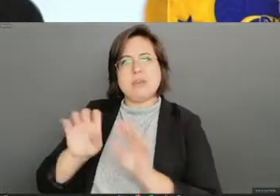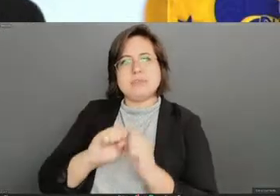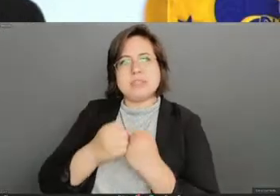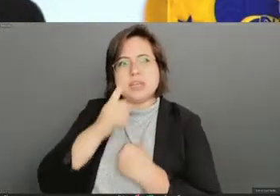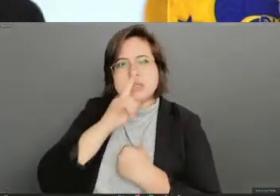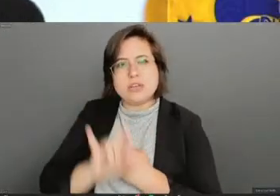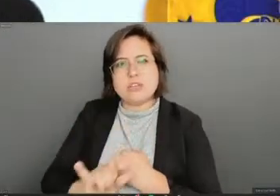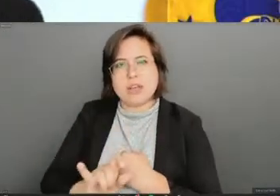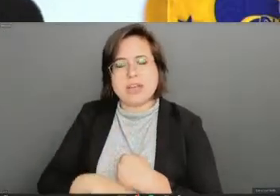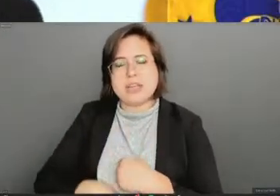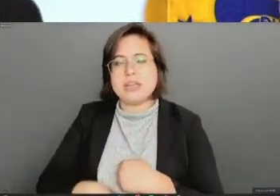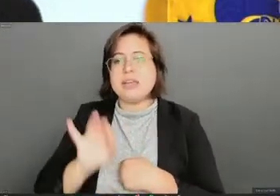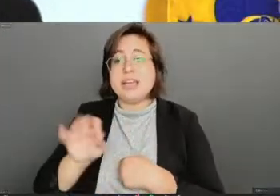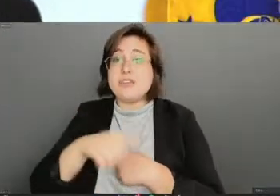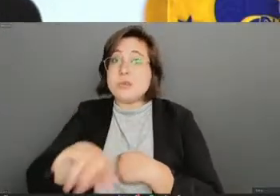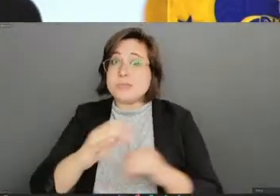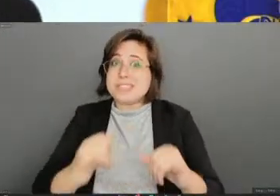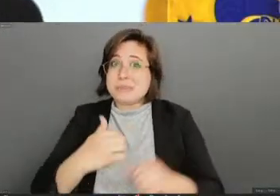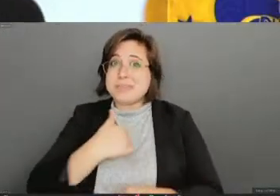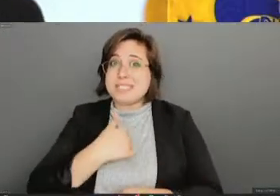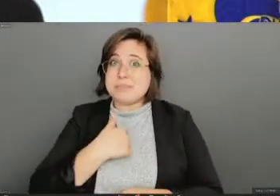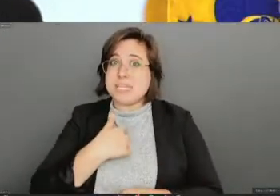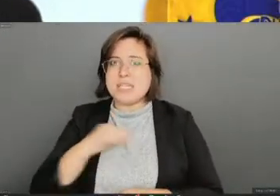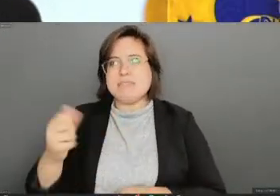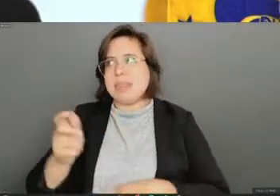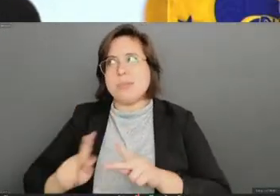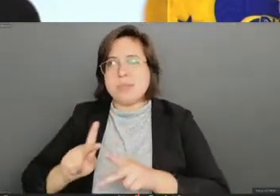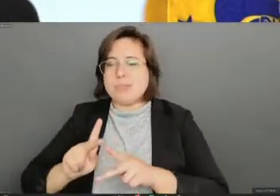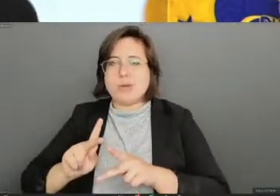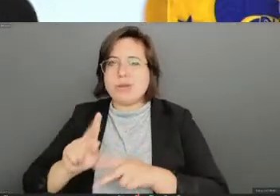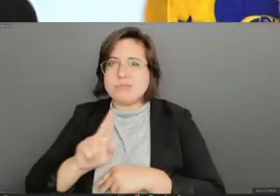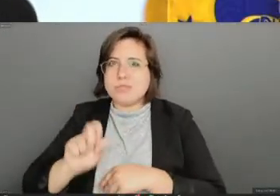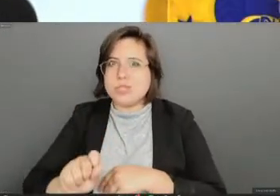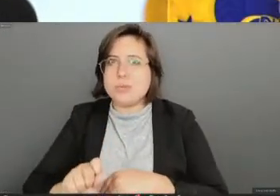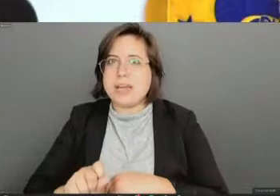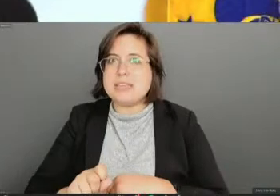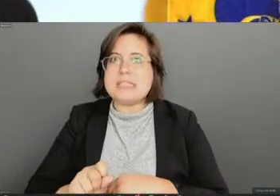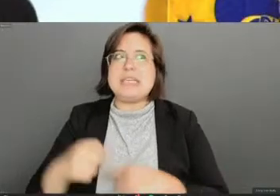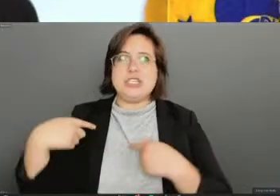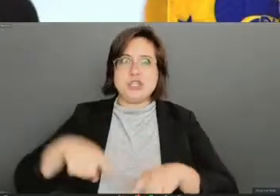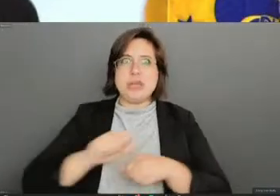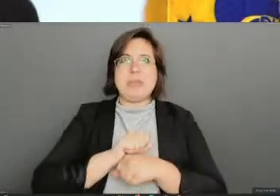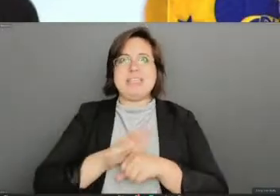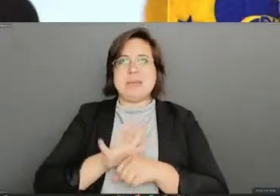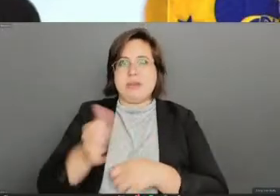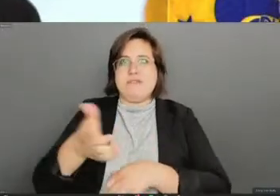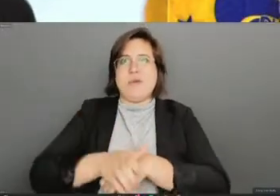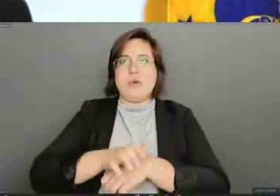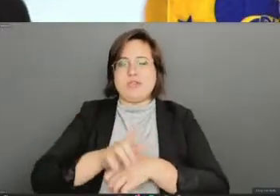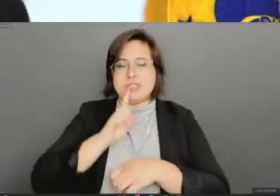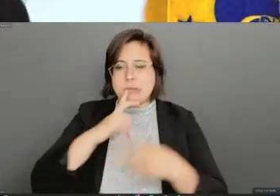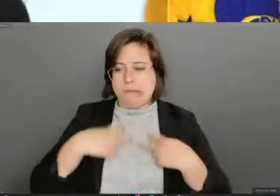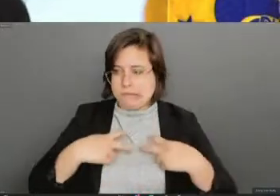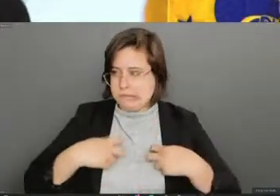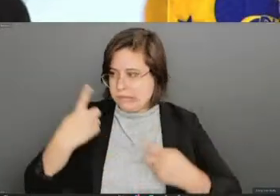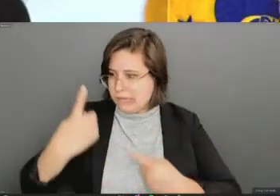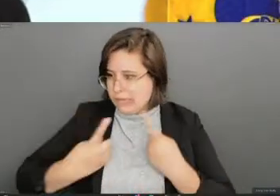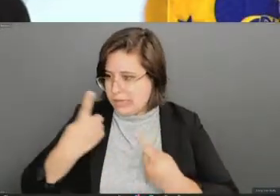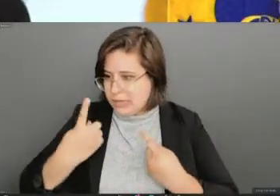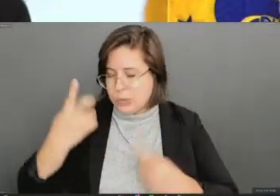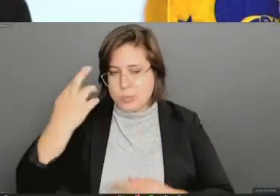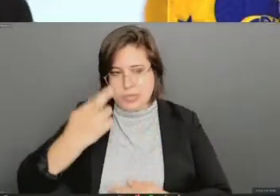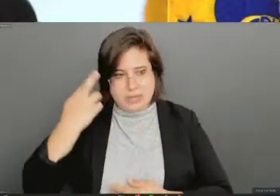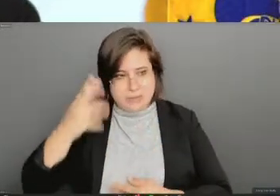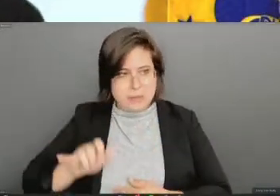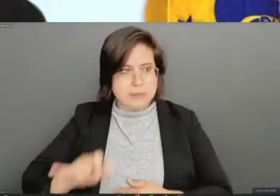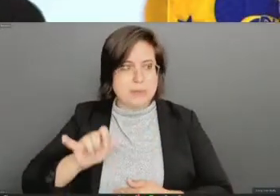like me and like many other people in this country, you may have come to certain realizations during this pandemic that while, yes, we want to get to a lot of what we had